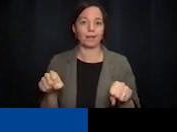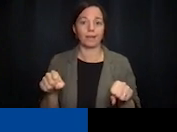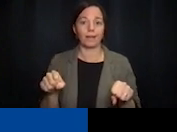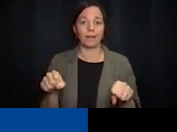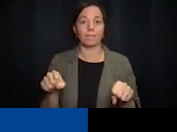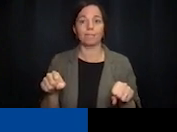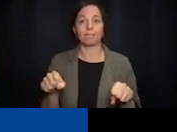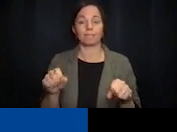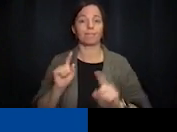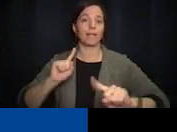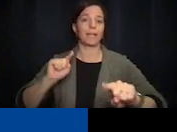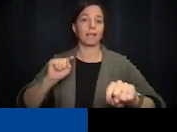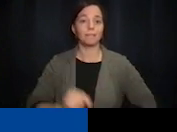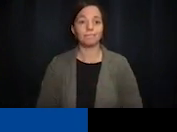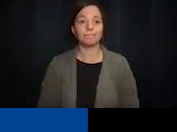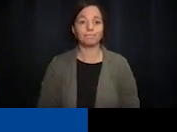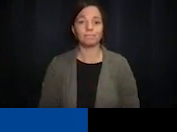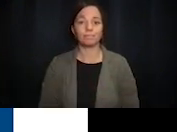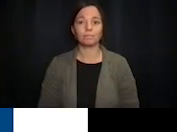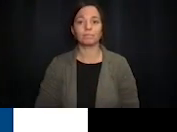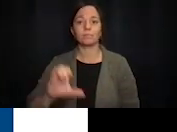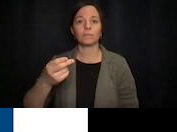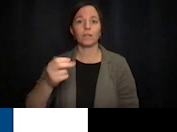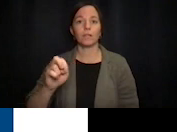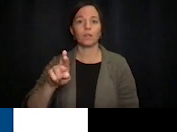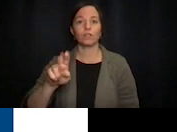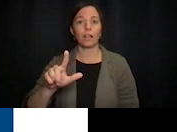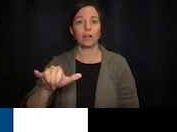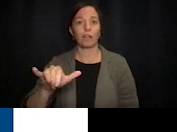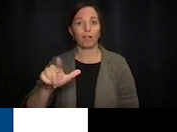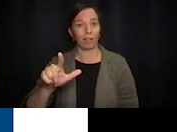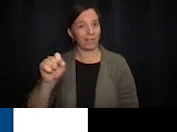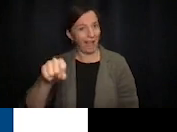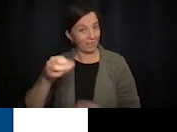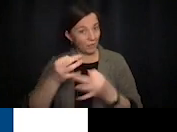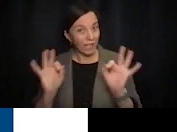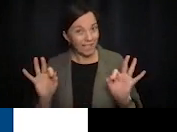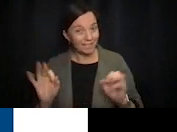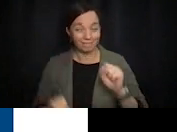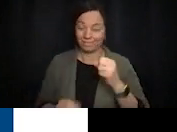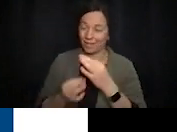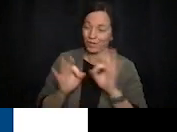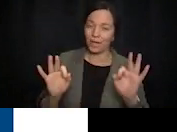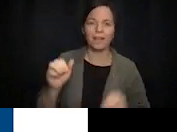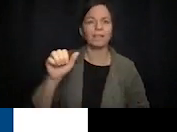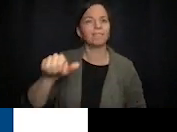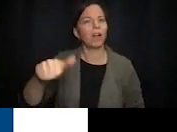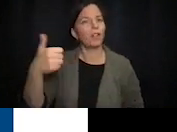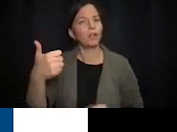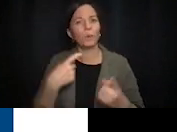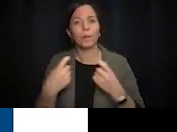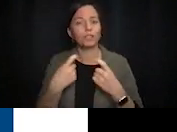so they can attend there. Yeah, it's free. It's free. Share that. Are there any